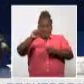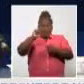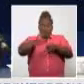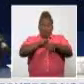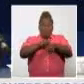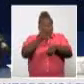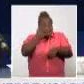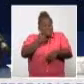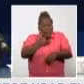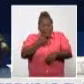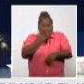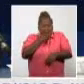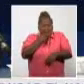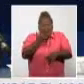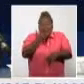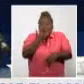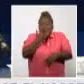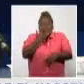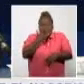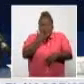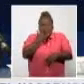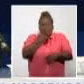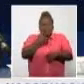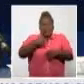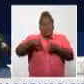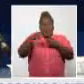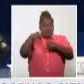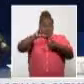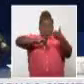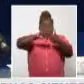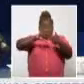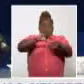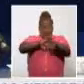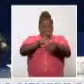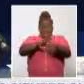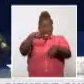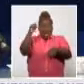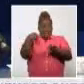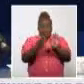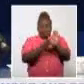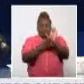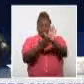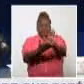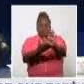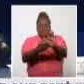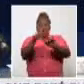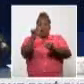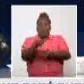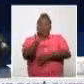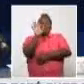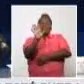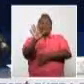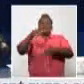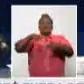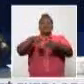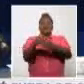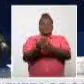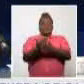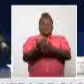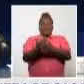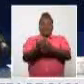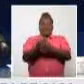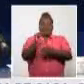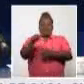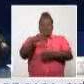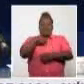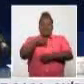is the 5th day in which we have more discharges than the number of cases that have been